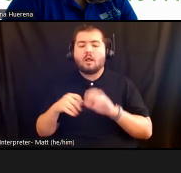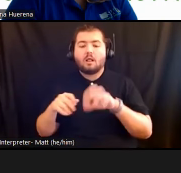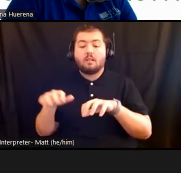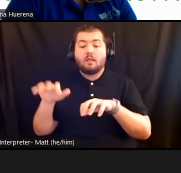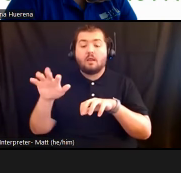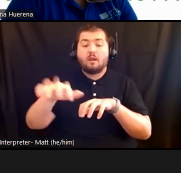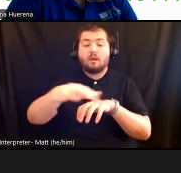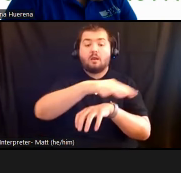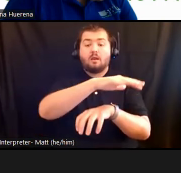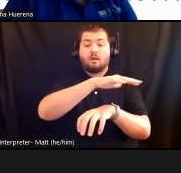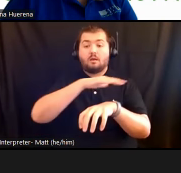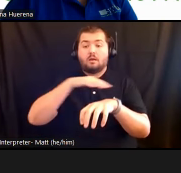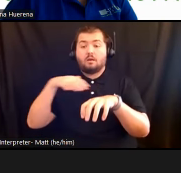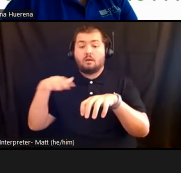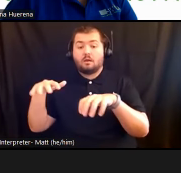smaller,